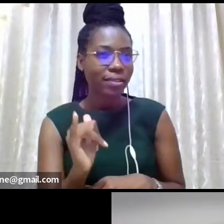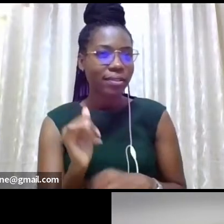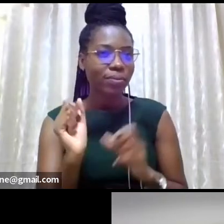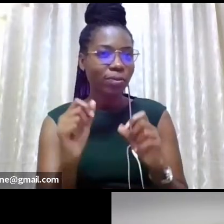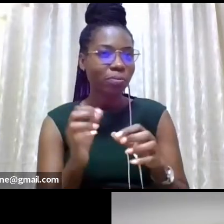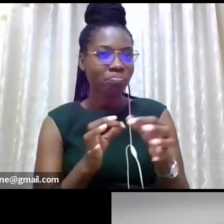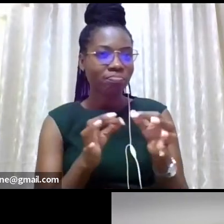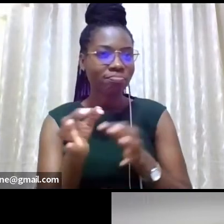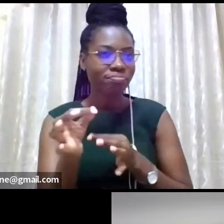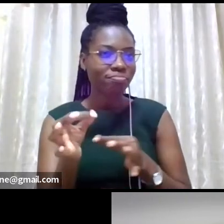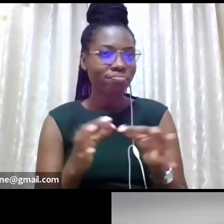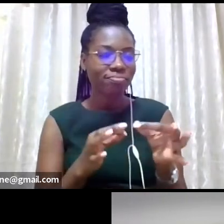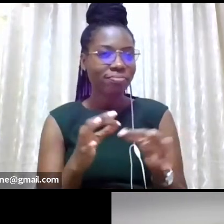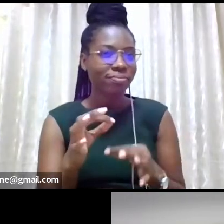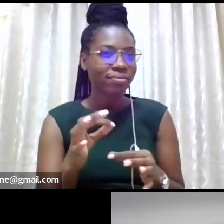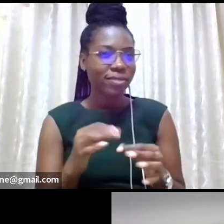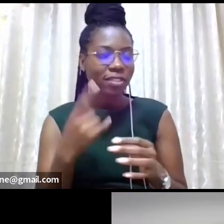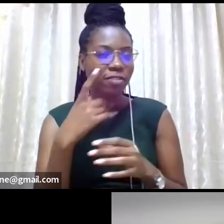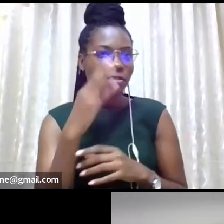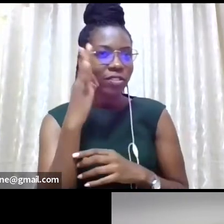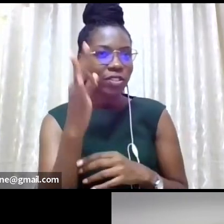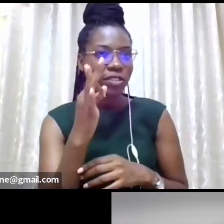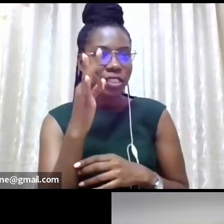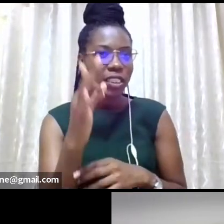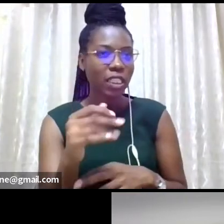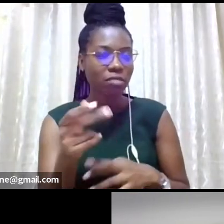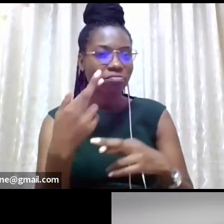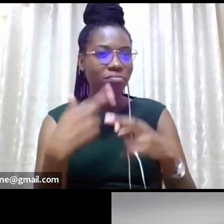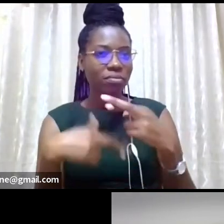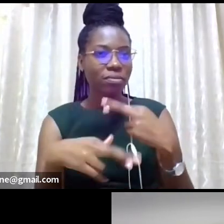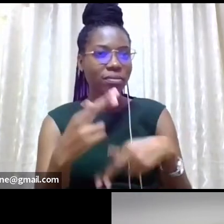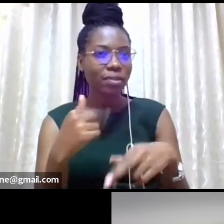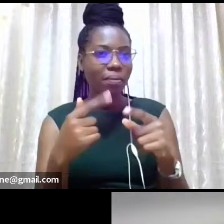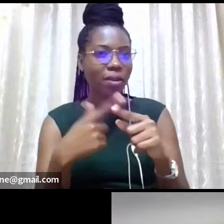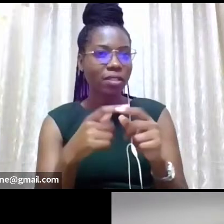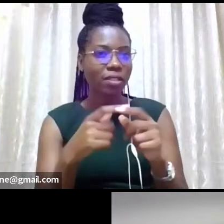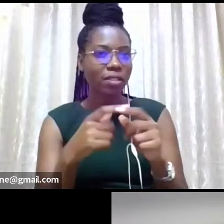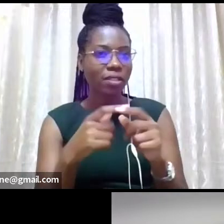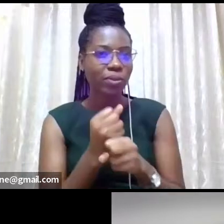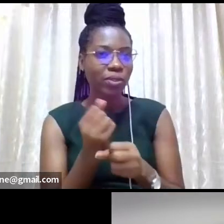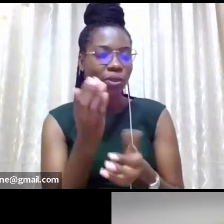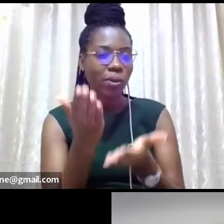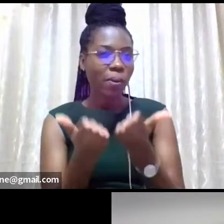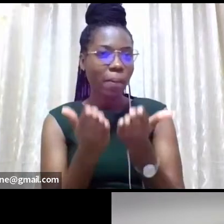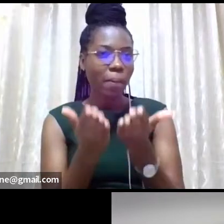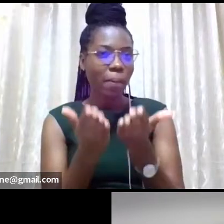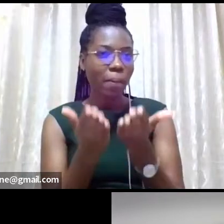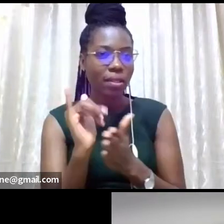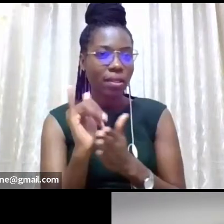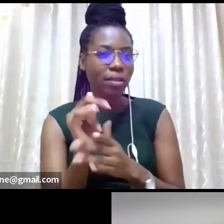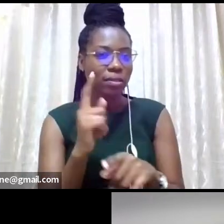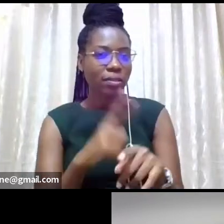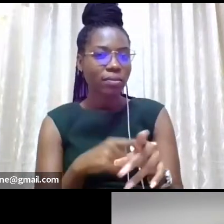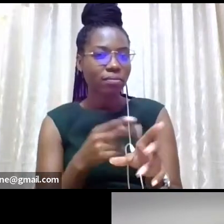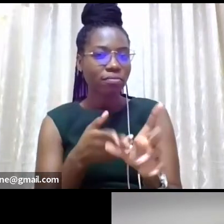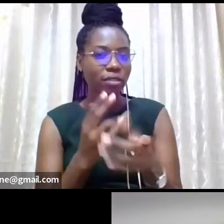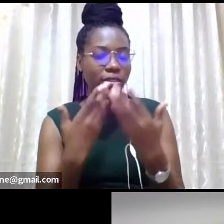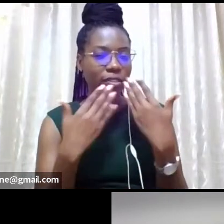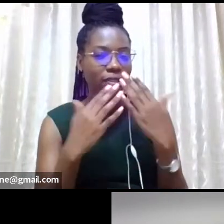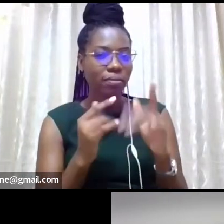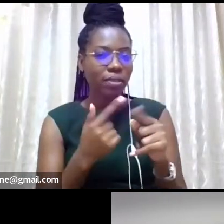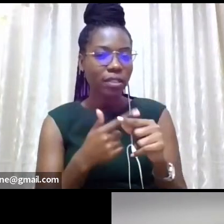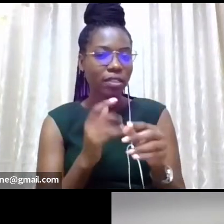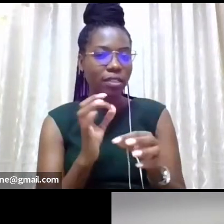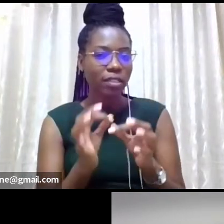reference, but then you cannot compel them to attend a disciplinary hearing if they have already resigned. But if they have given